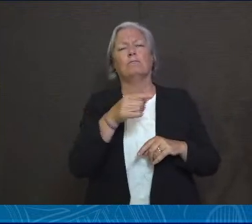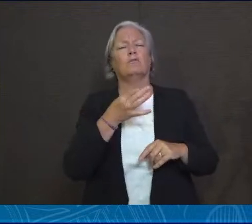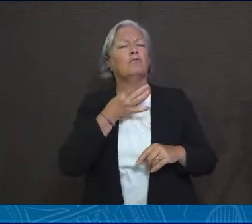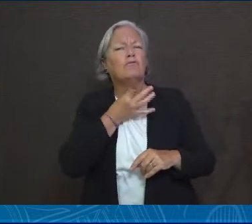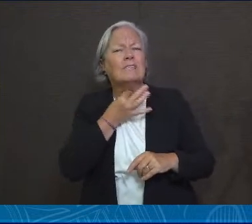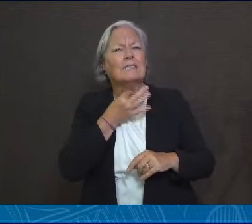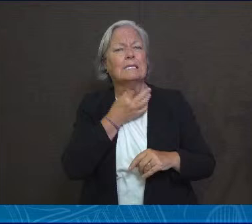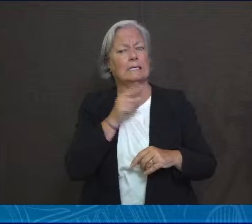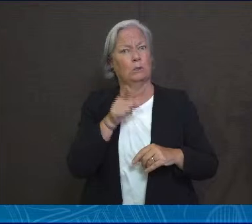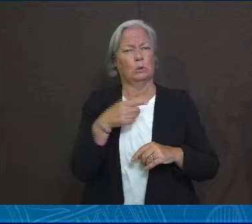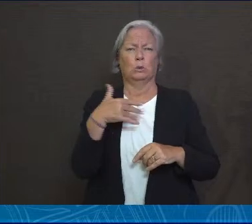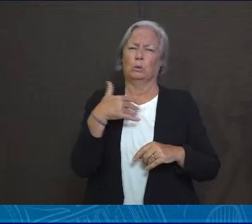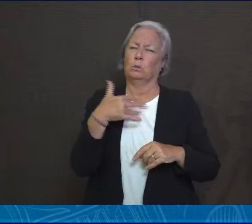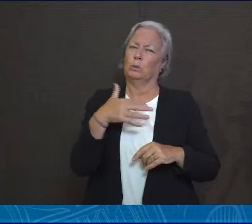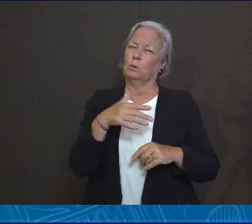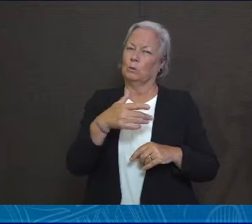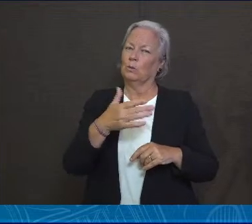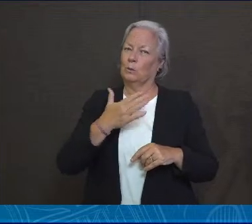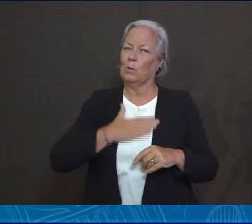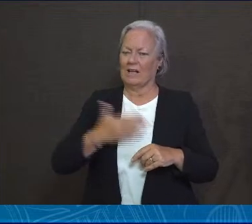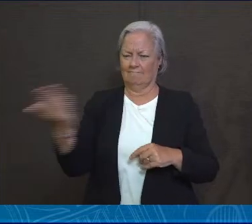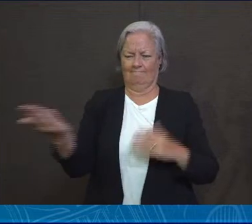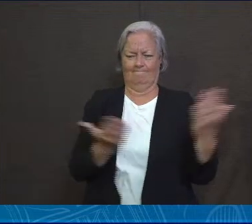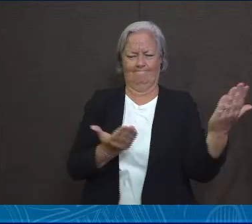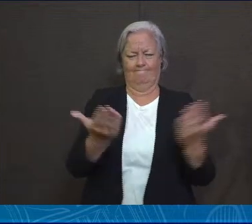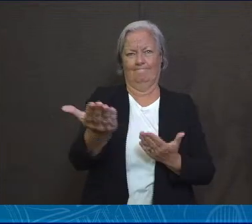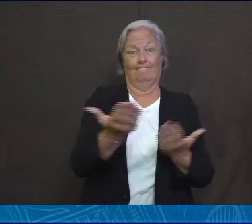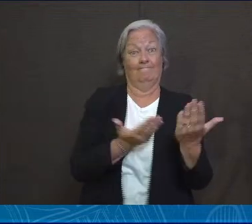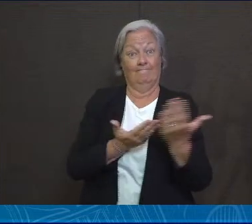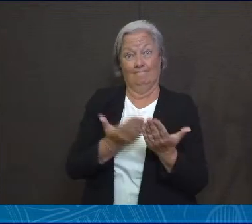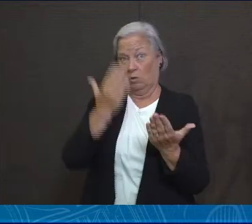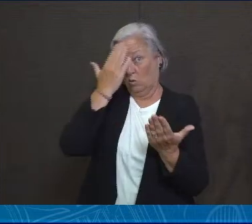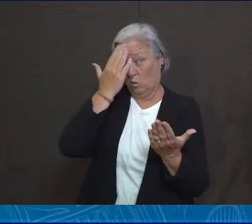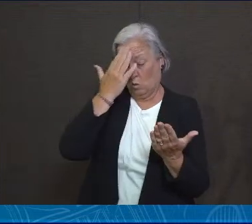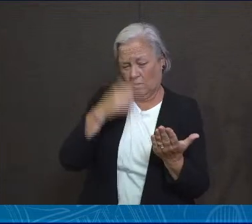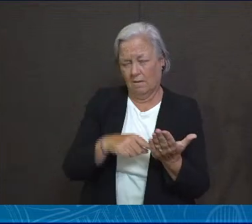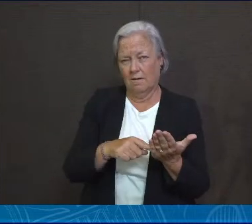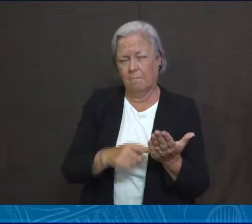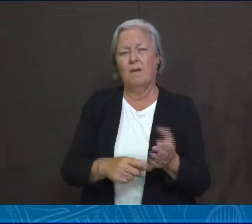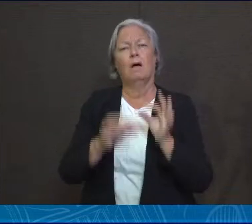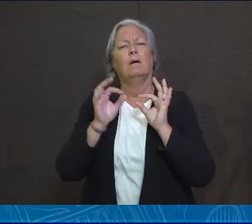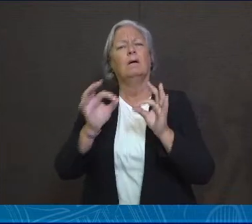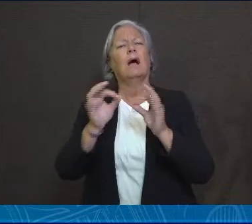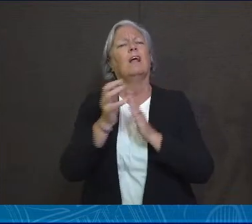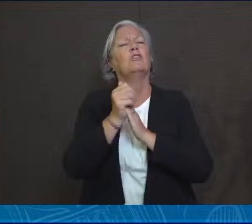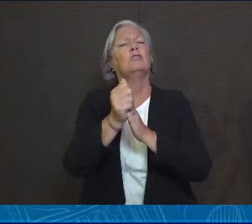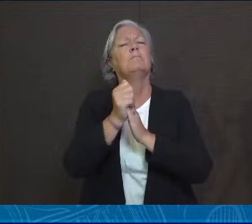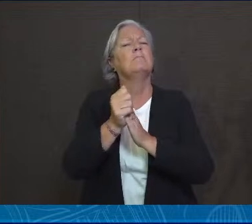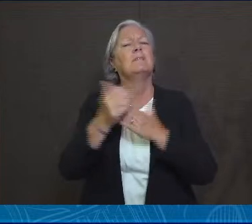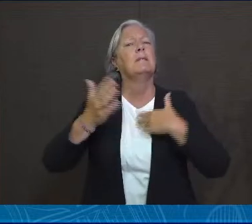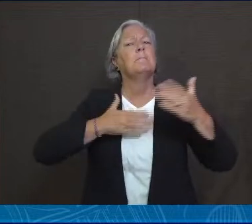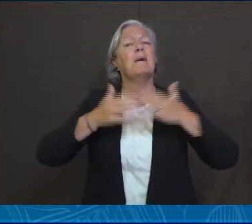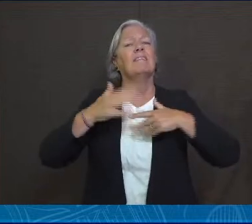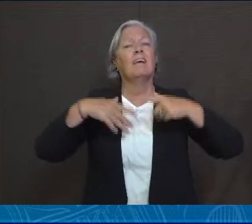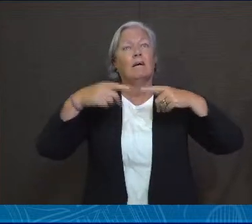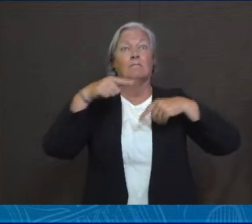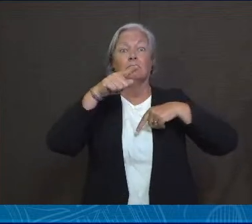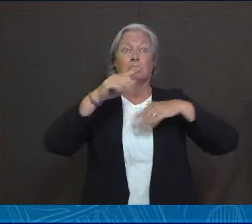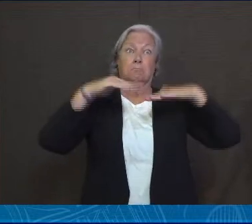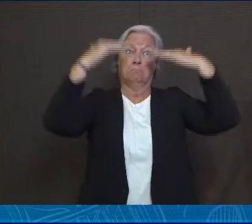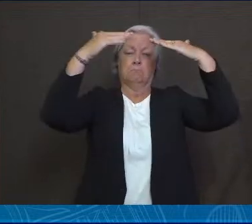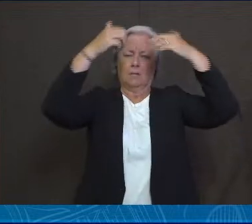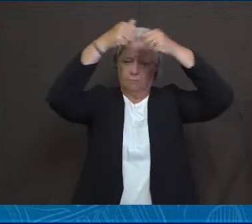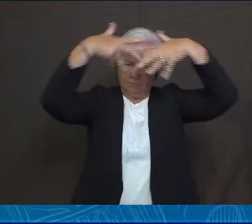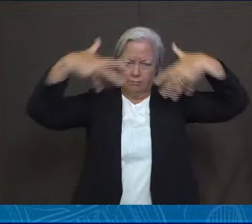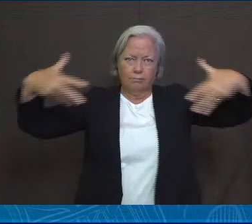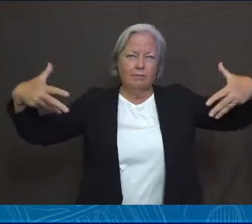pooling initiatives, also the importance of decisive leadership at all levels of governance remains